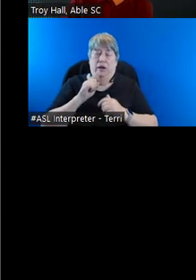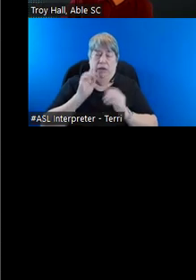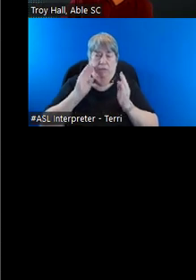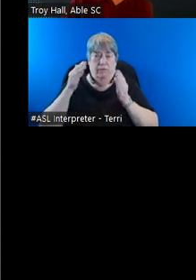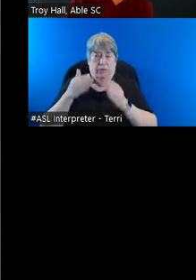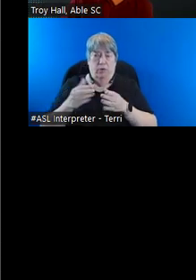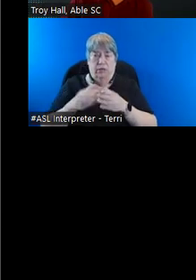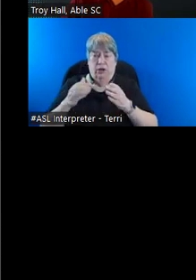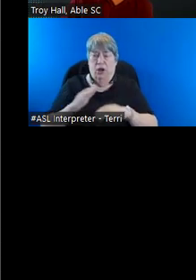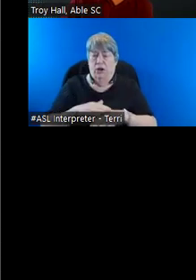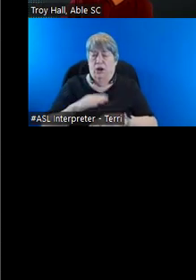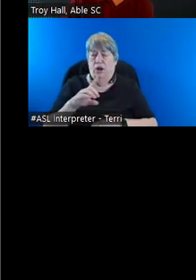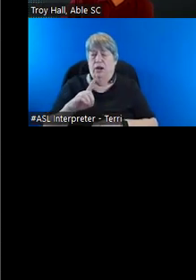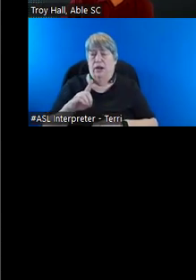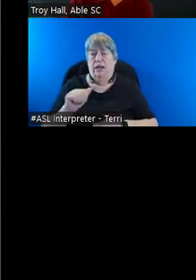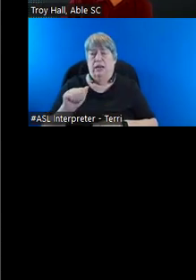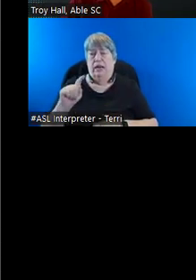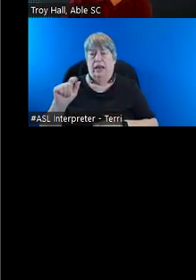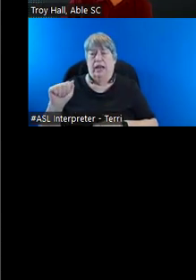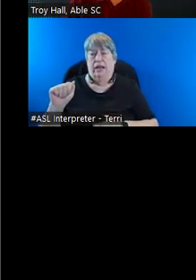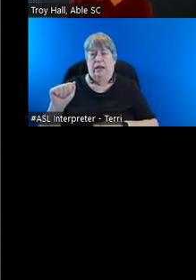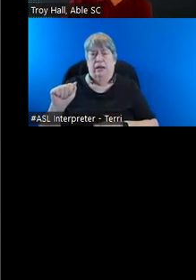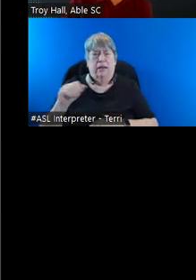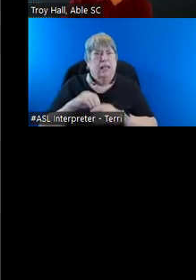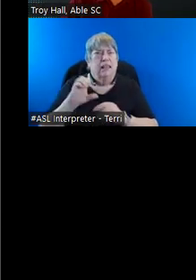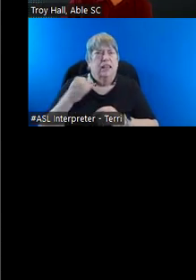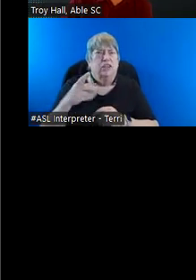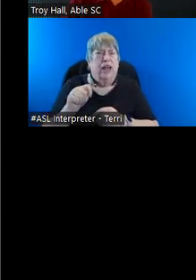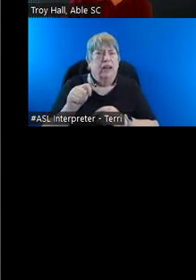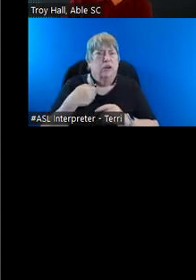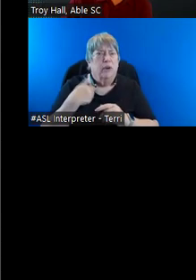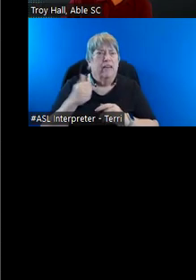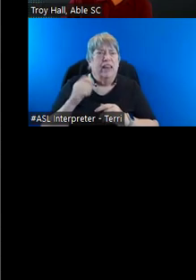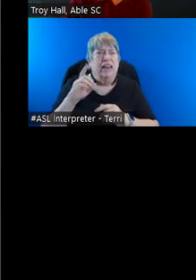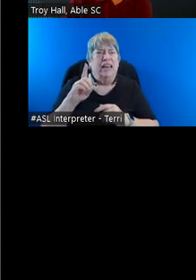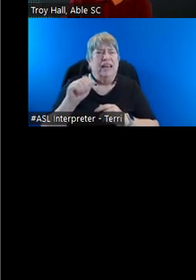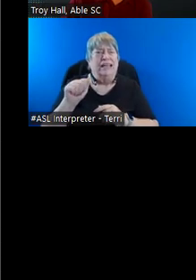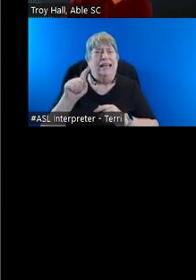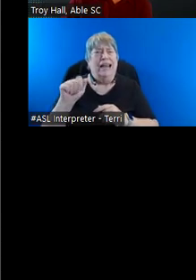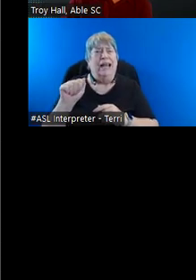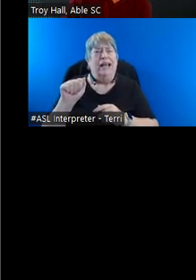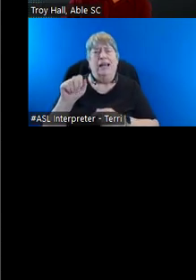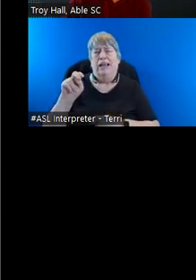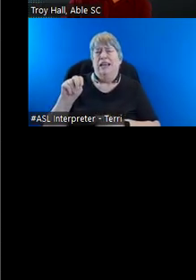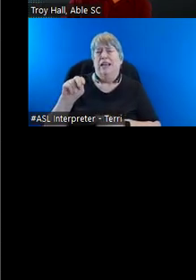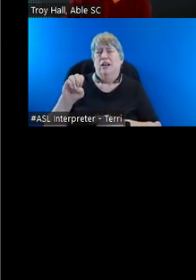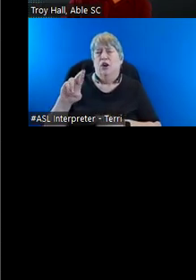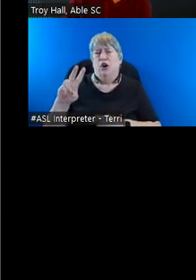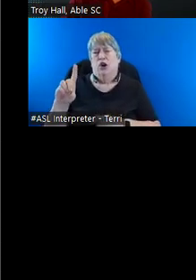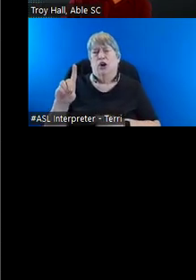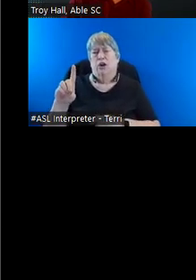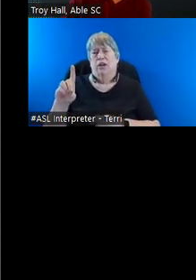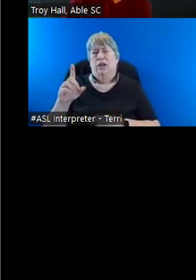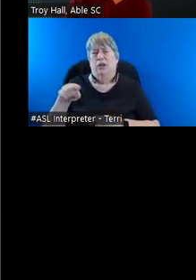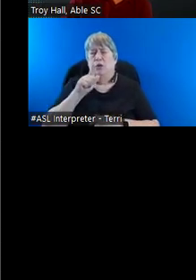person. What about in the chat? Do we have any data nerds? Do we have people that like get really excited